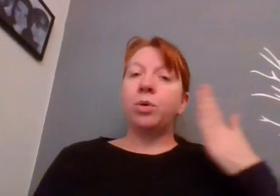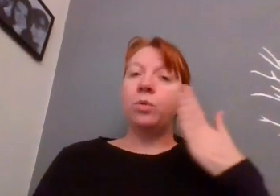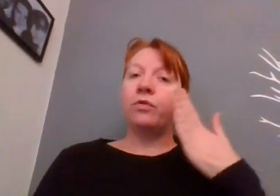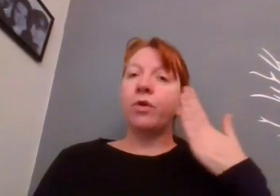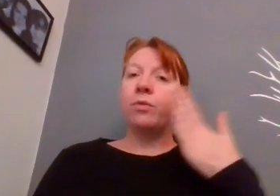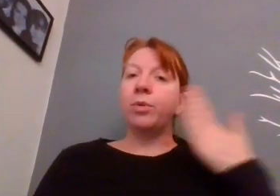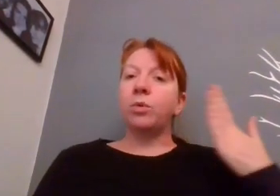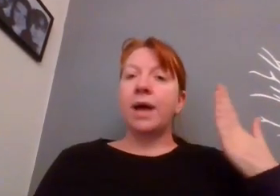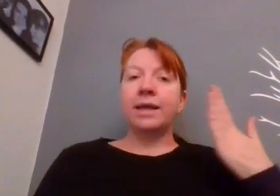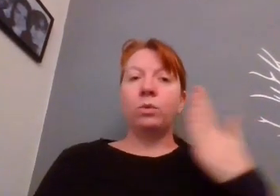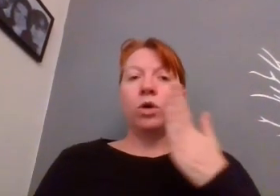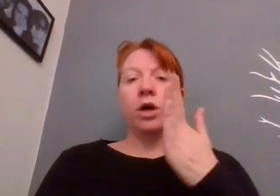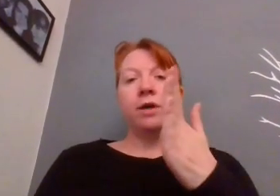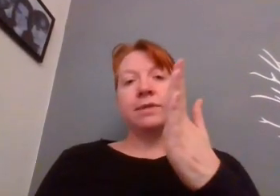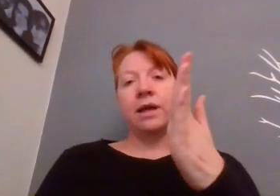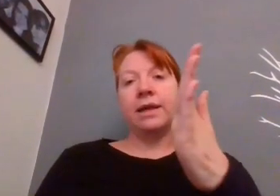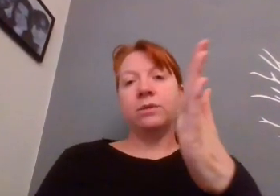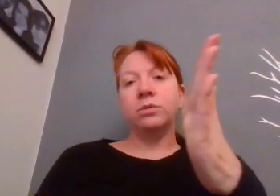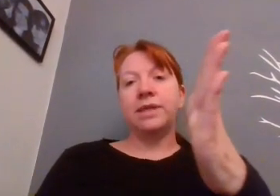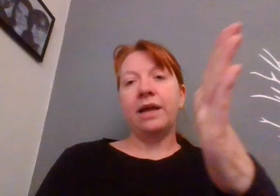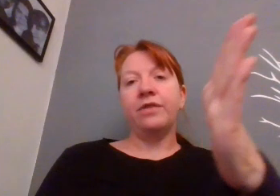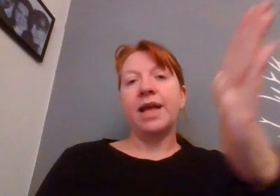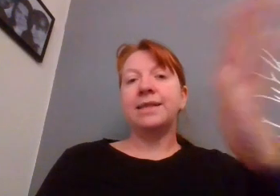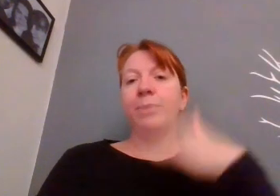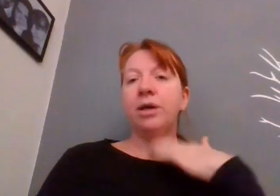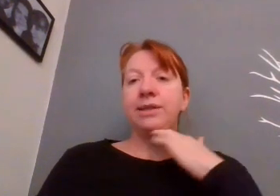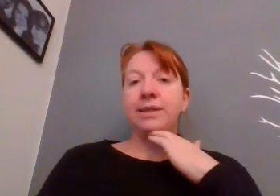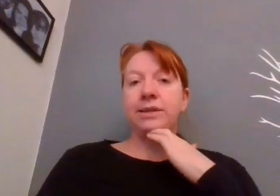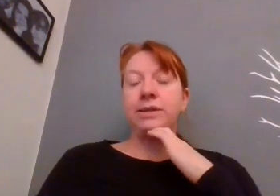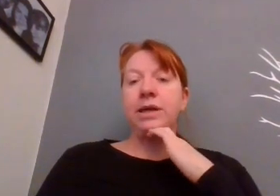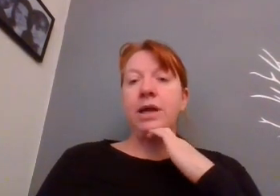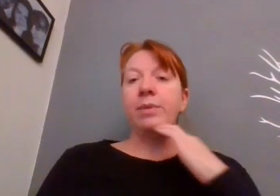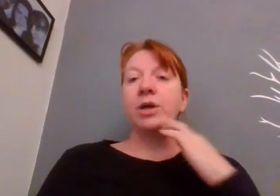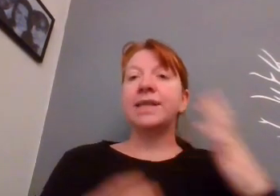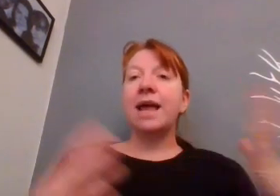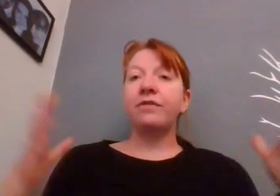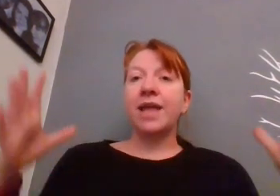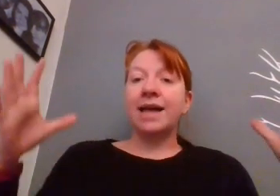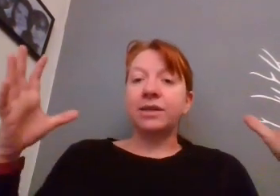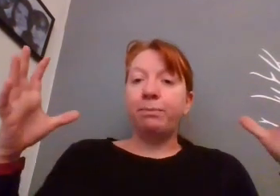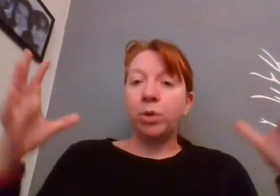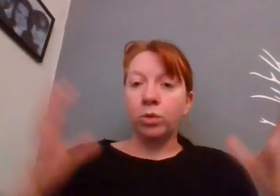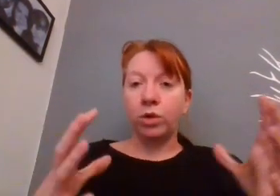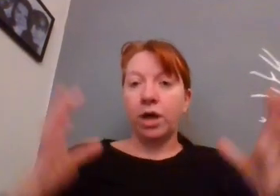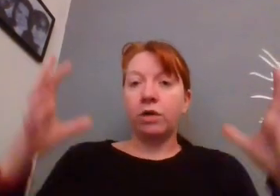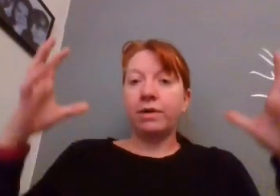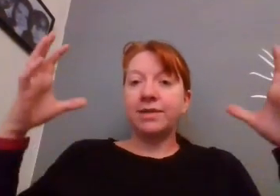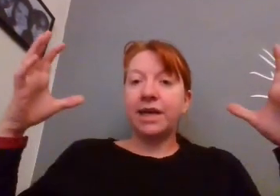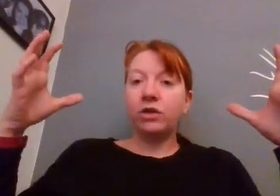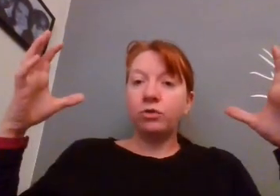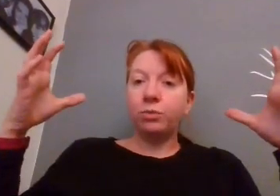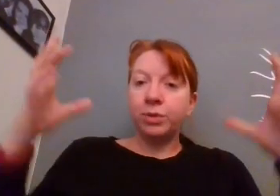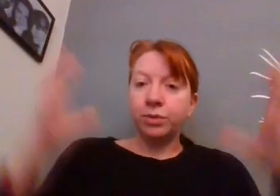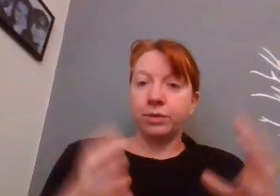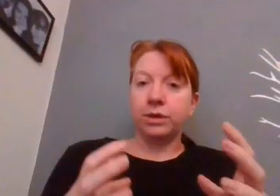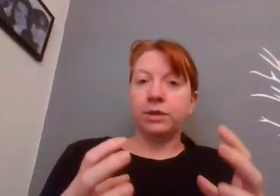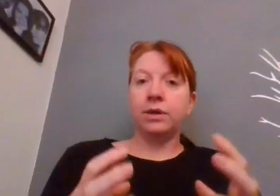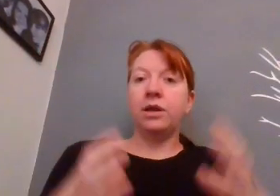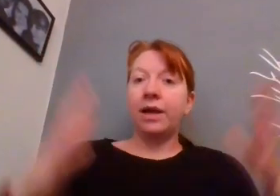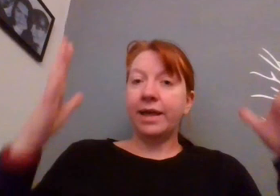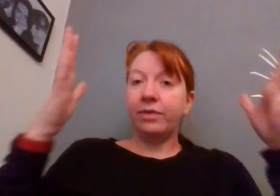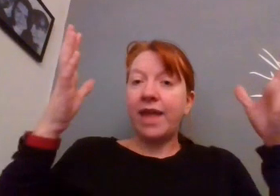But you throw the ball and it will curve slightly towards the elephant as it passes, because the elephant has a pull, a gravitational